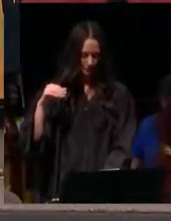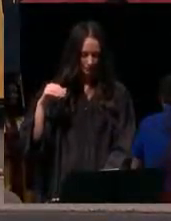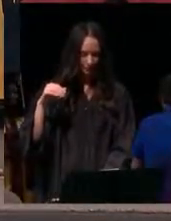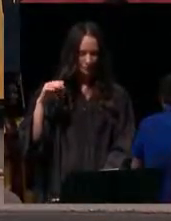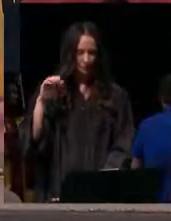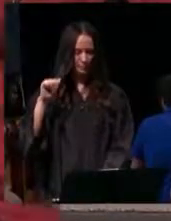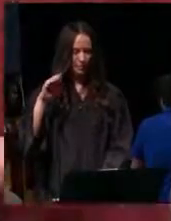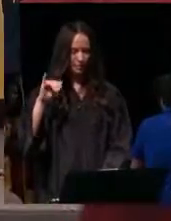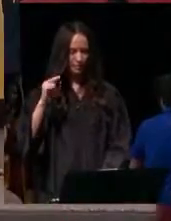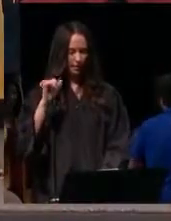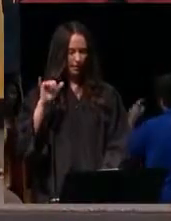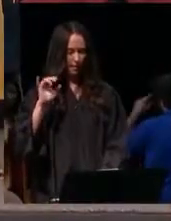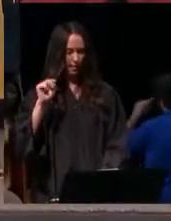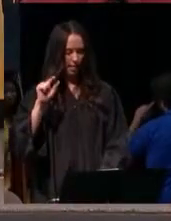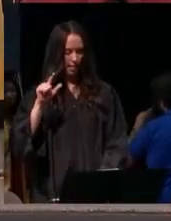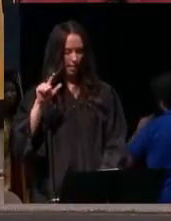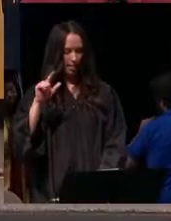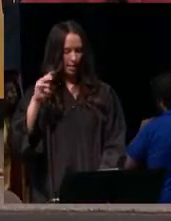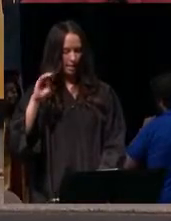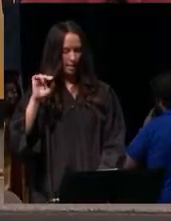Abigail Mundemba.